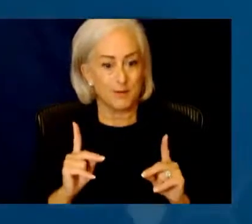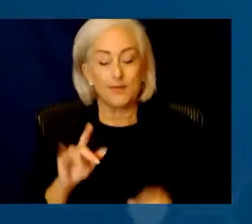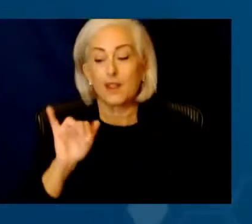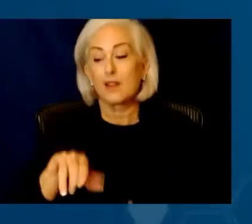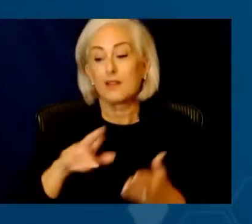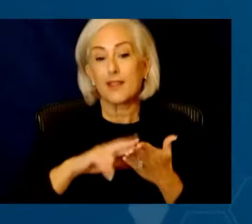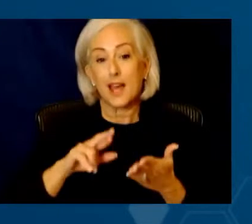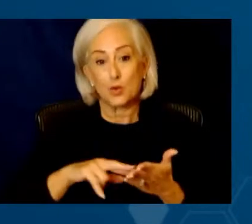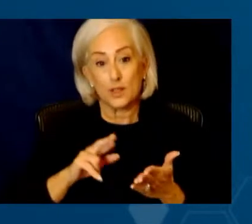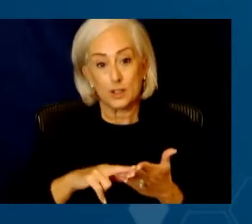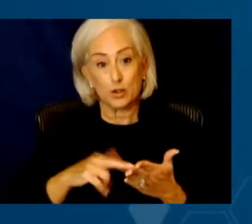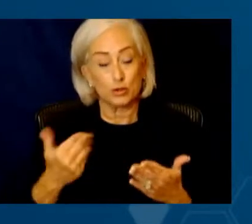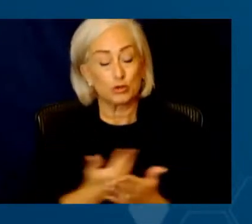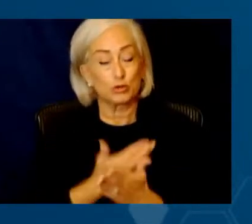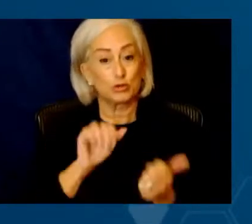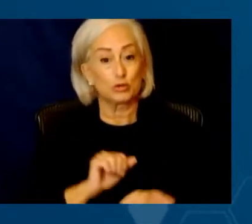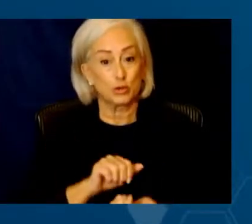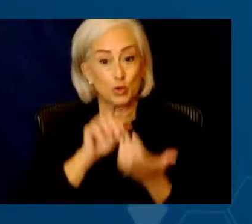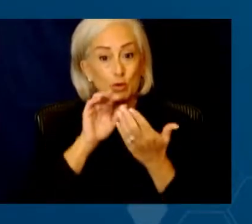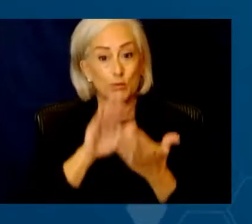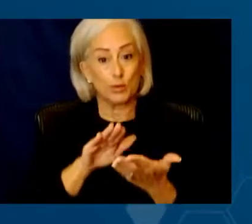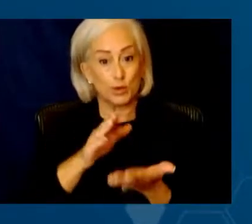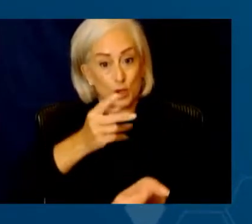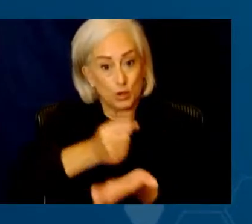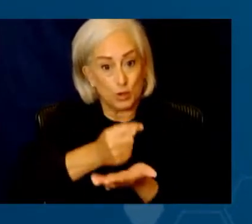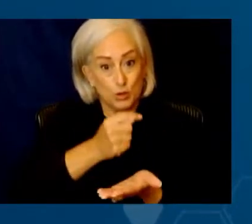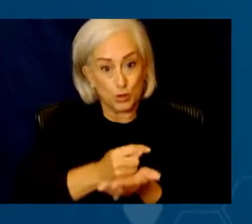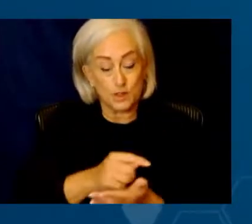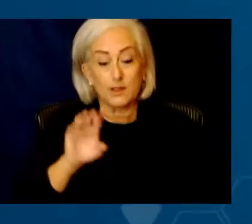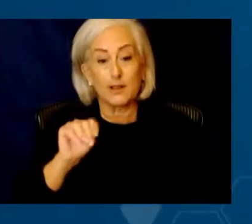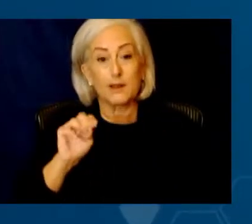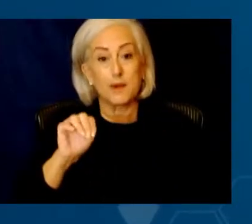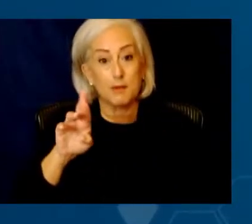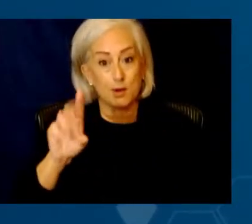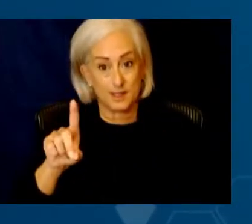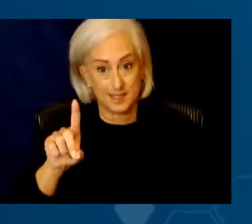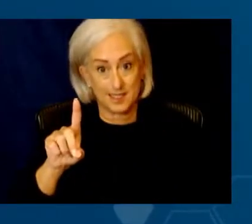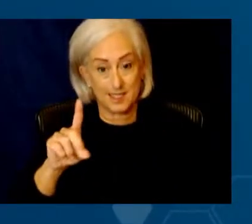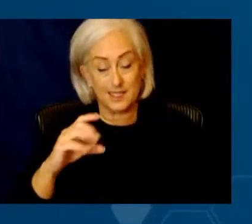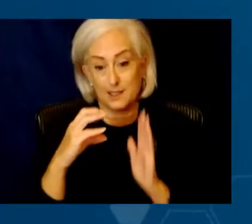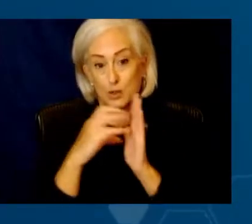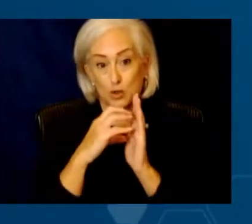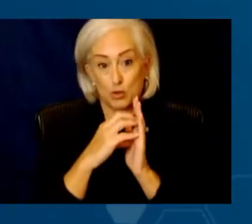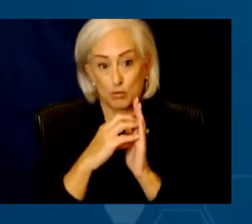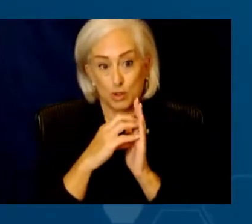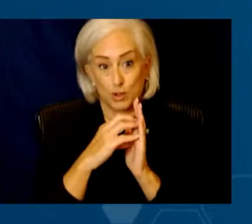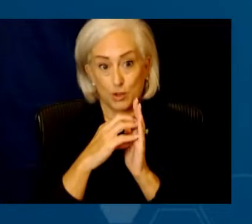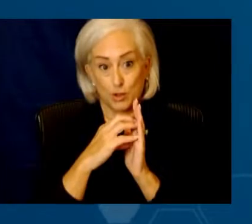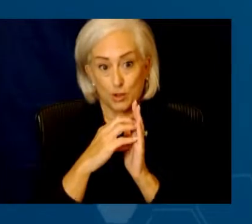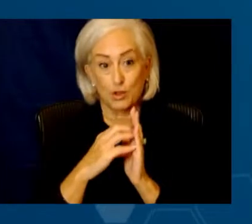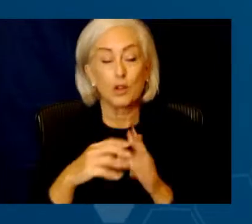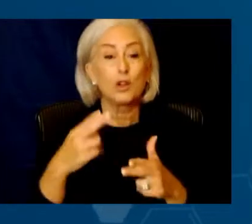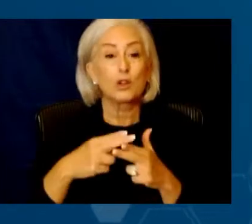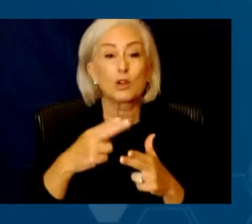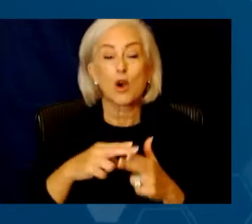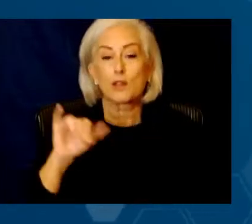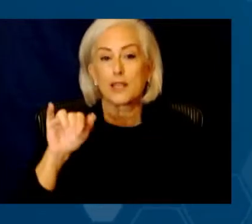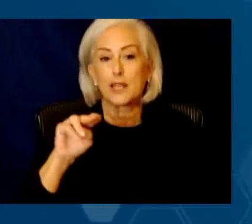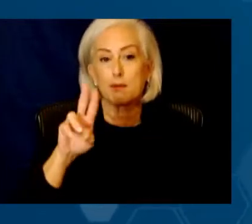in treating these types of mismatch repair deficient Mmrd tumors called immunoablative